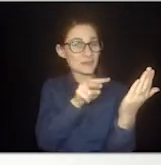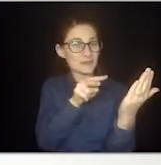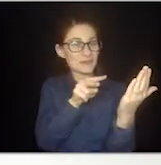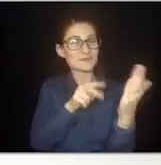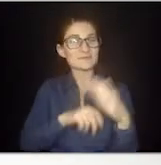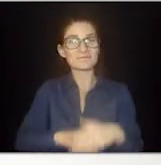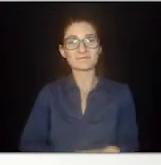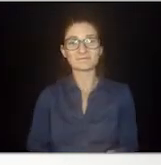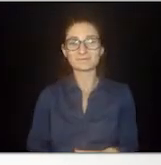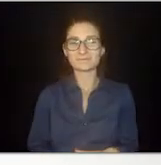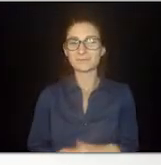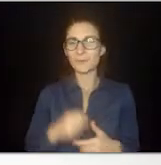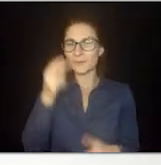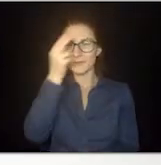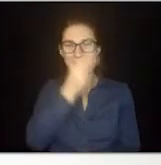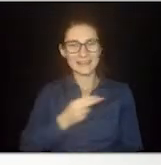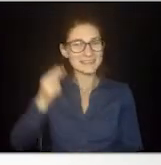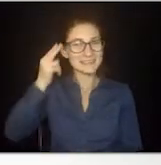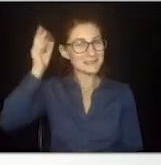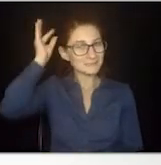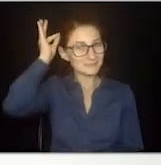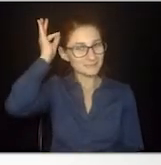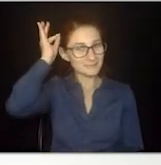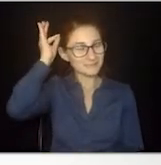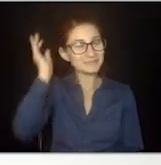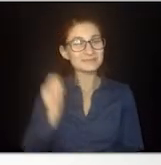See, look at your handsome hair.